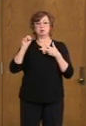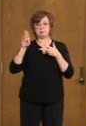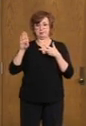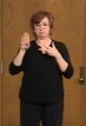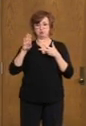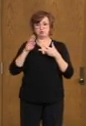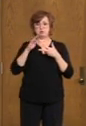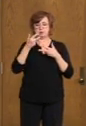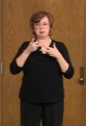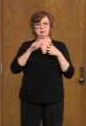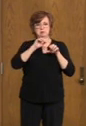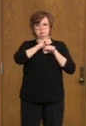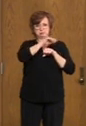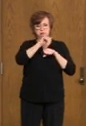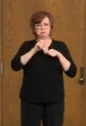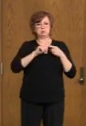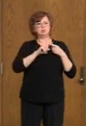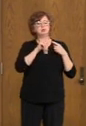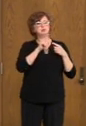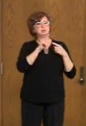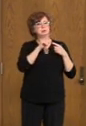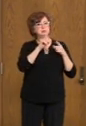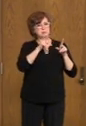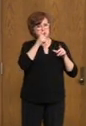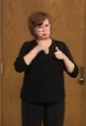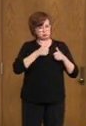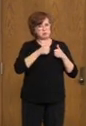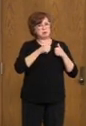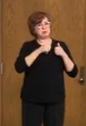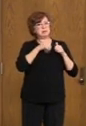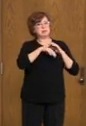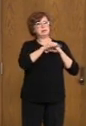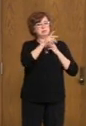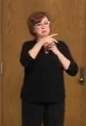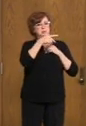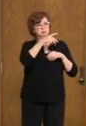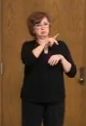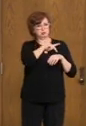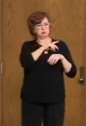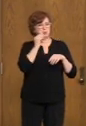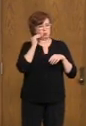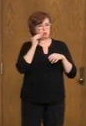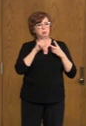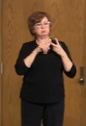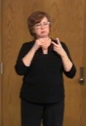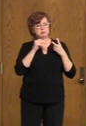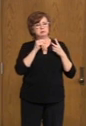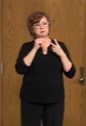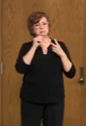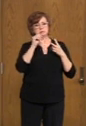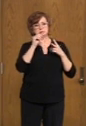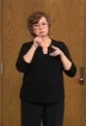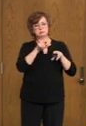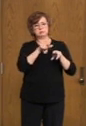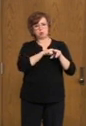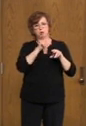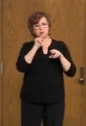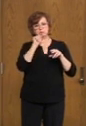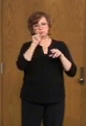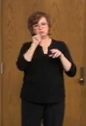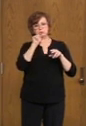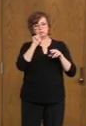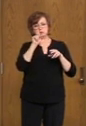they will be administered to residents and staff in long-term care as well as personal care homes. At the pace we are going, and with a slowdown in